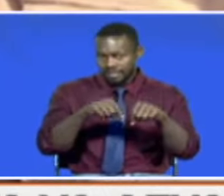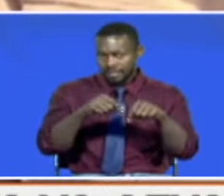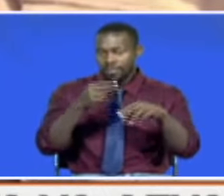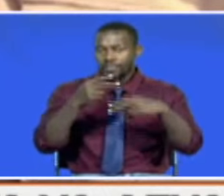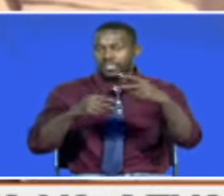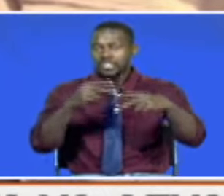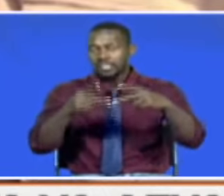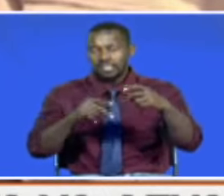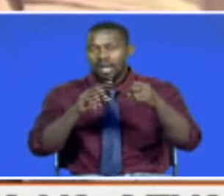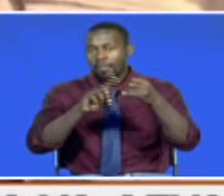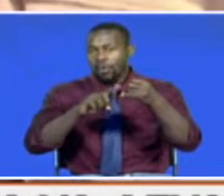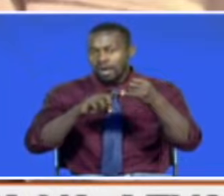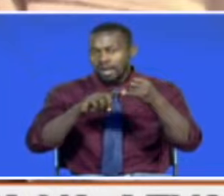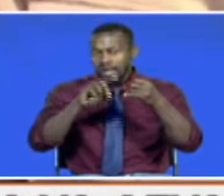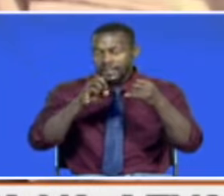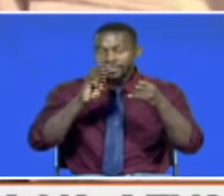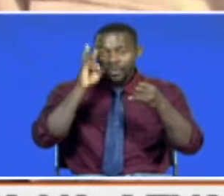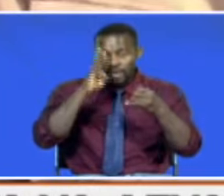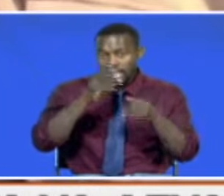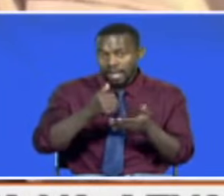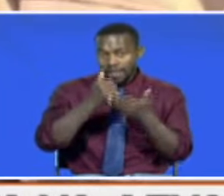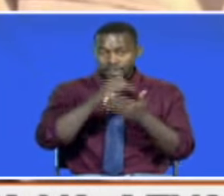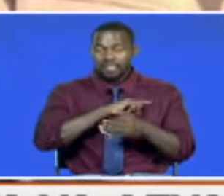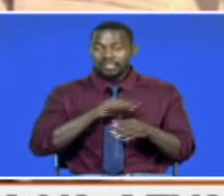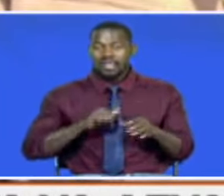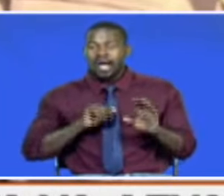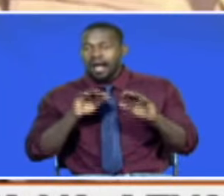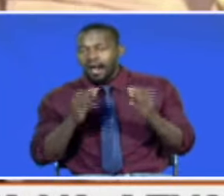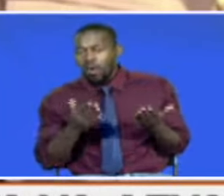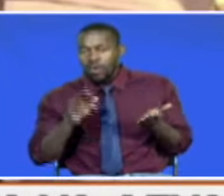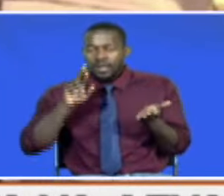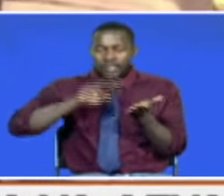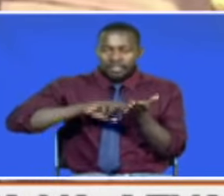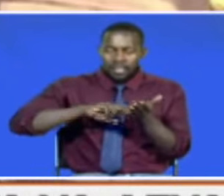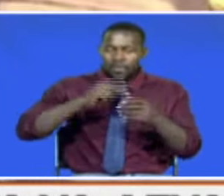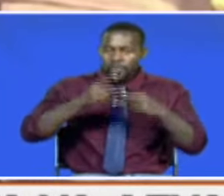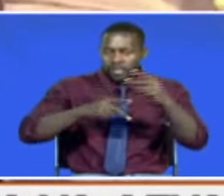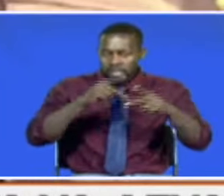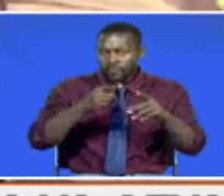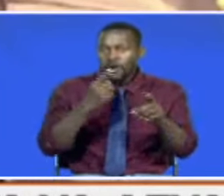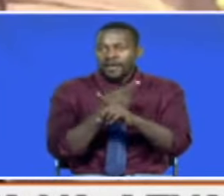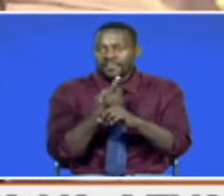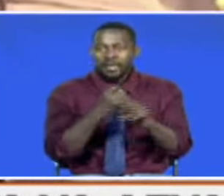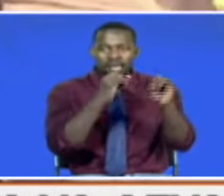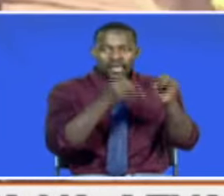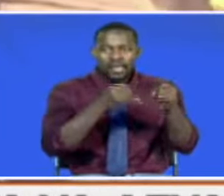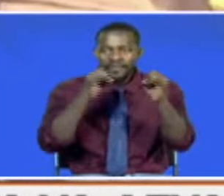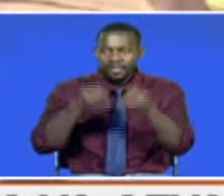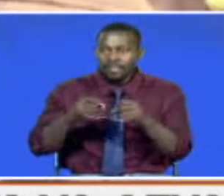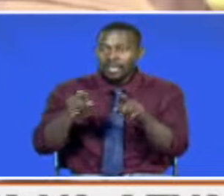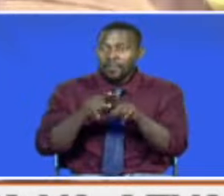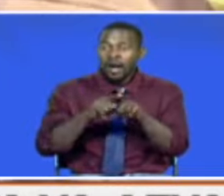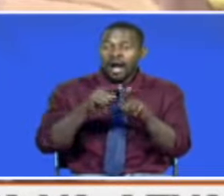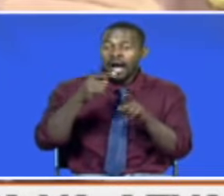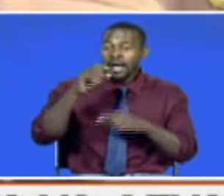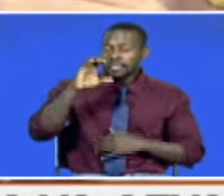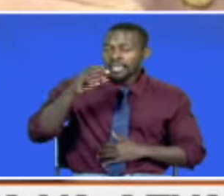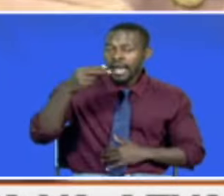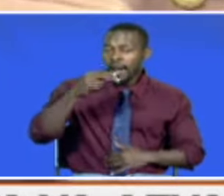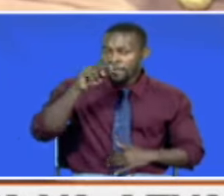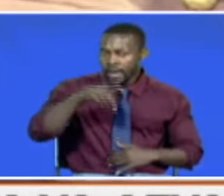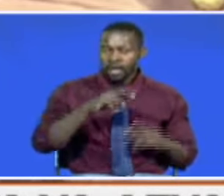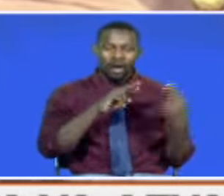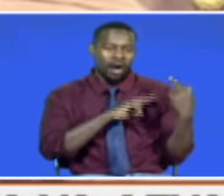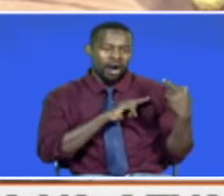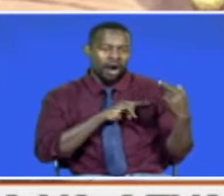operation. One, they will help us in terms of registration of individuals. A CHP is one who walks from